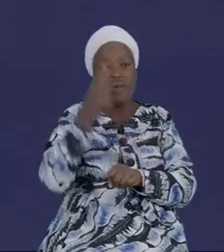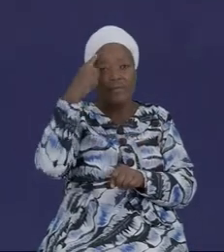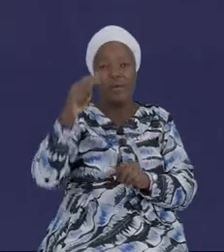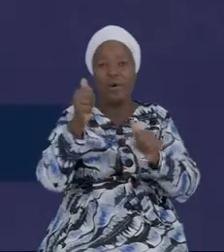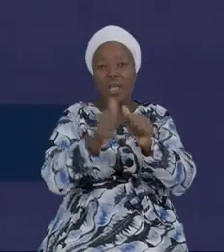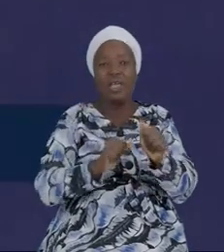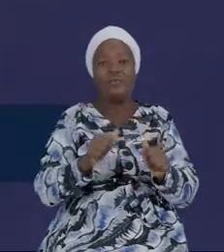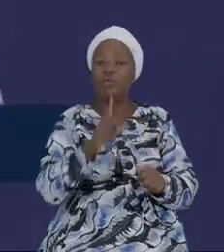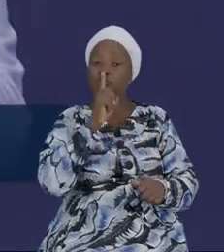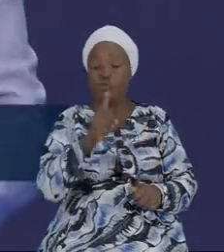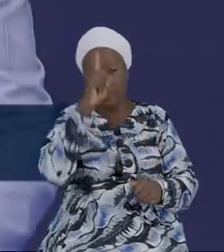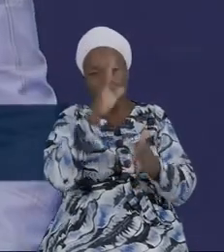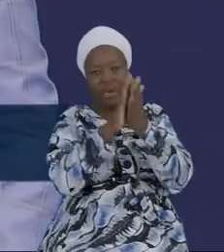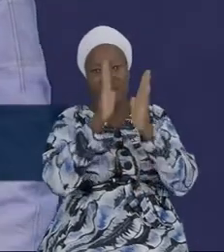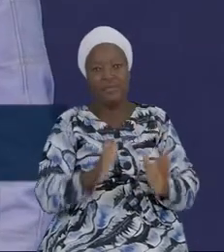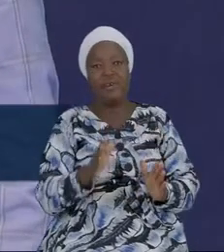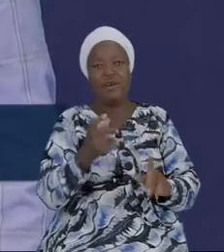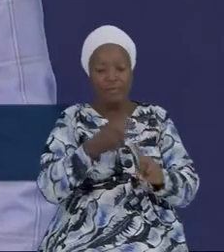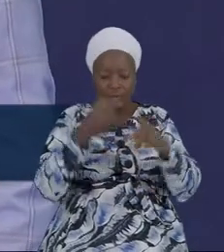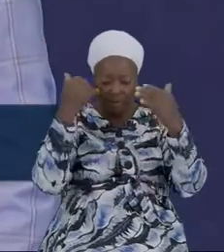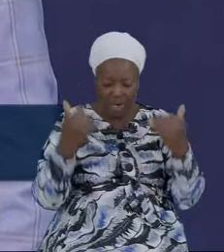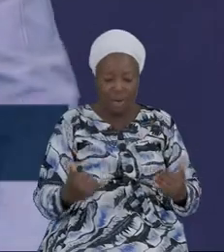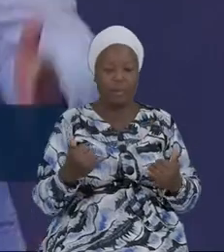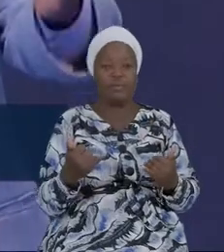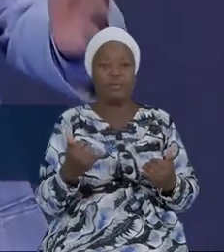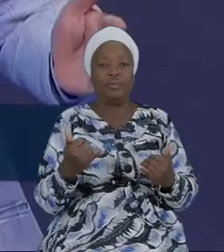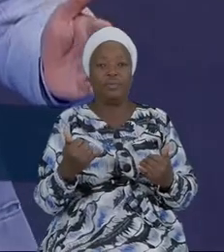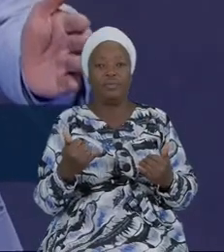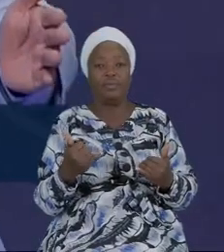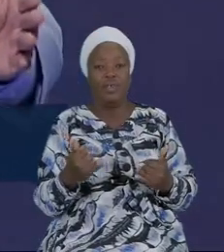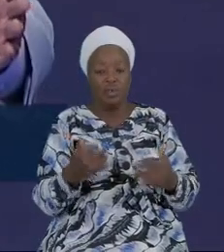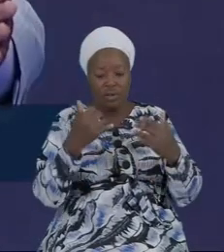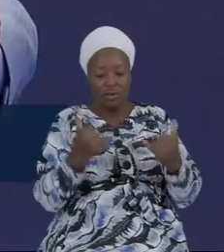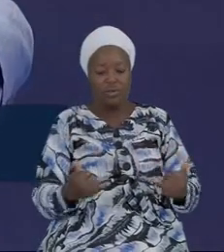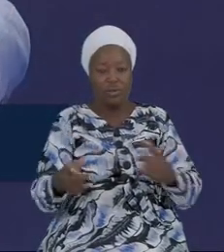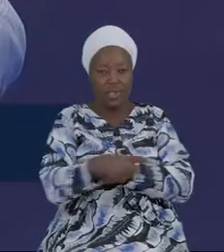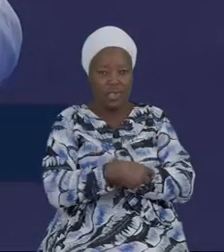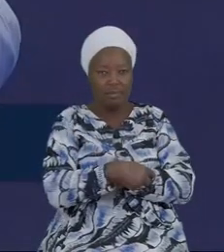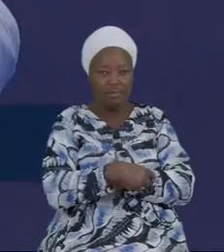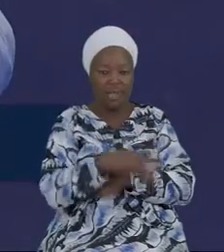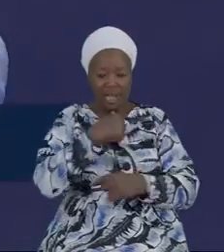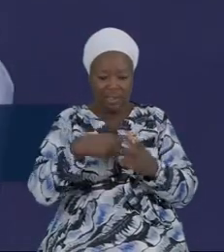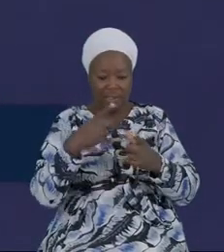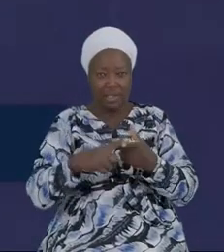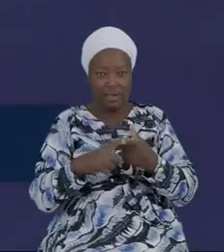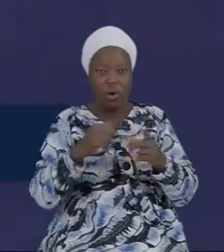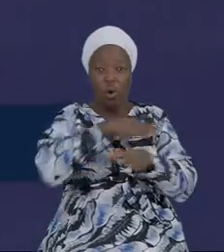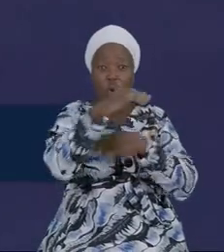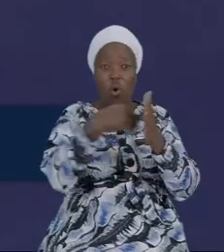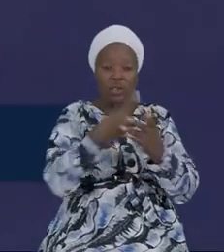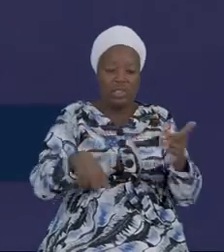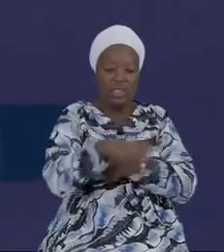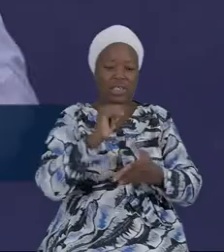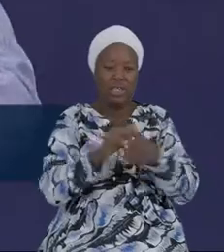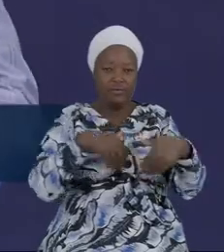every true believer henceforth. Today, and then all the days that